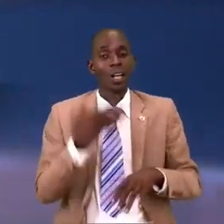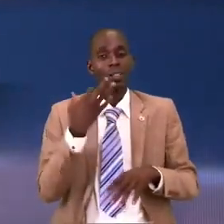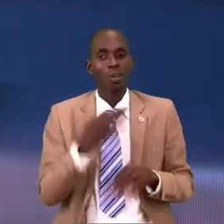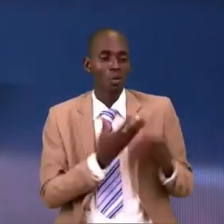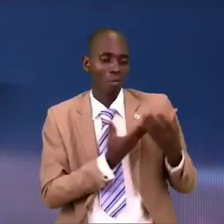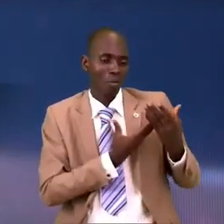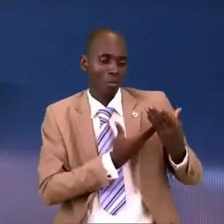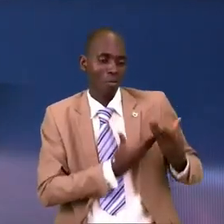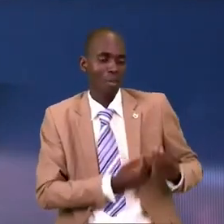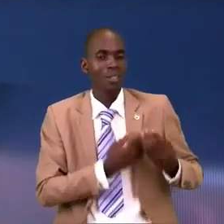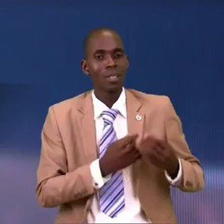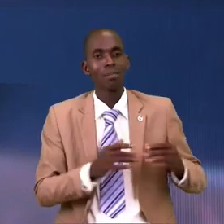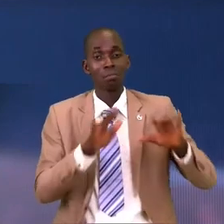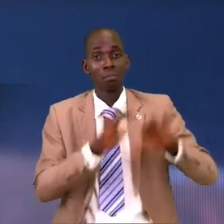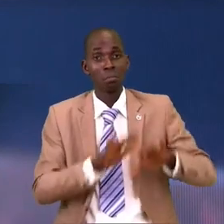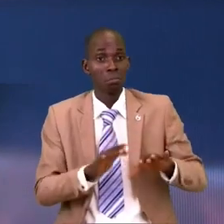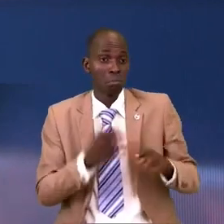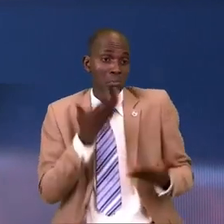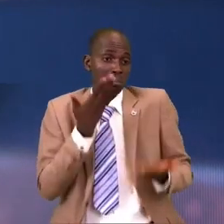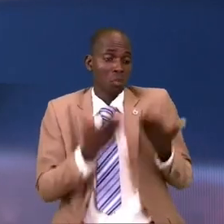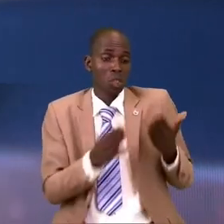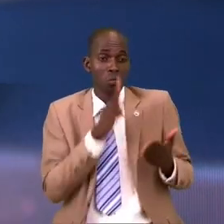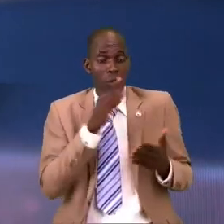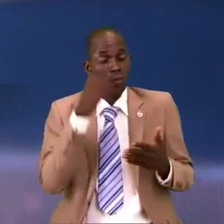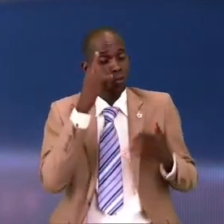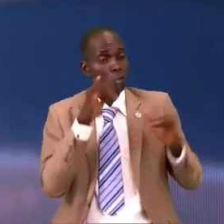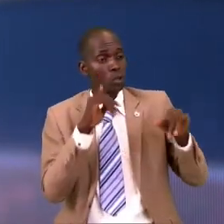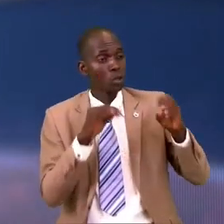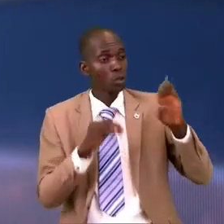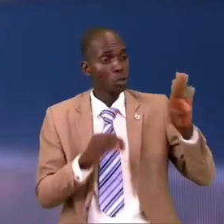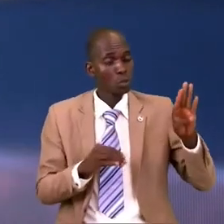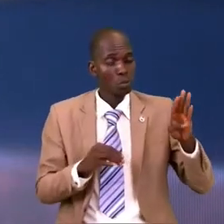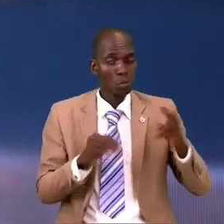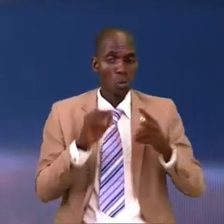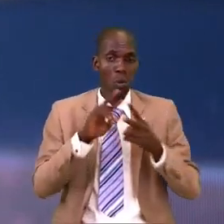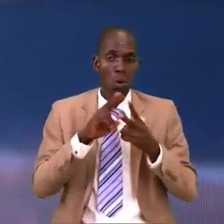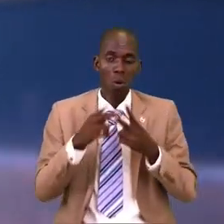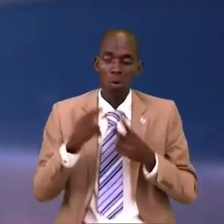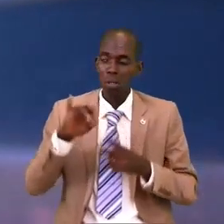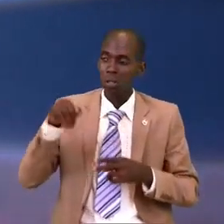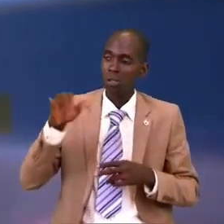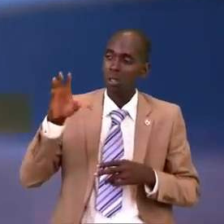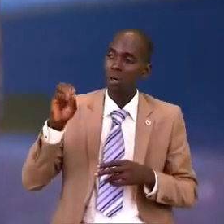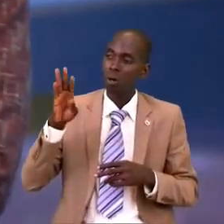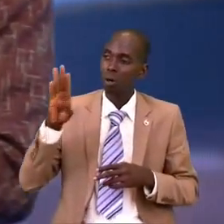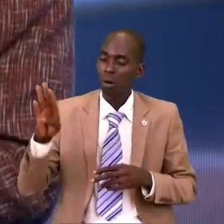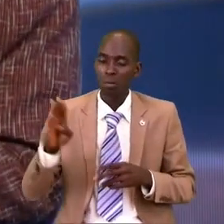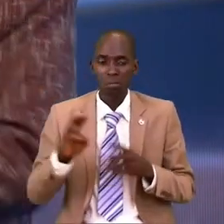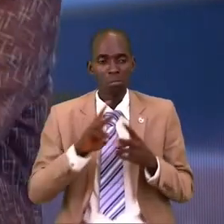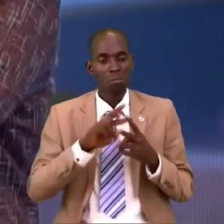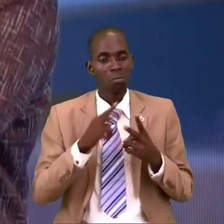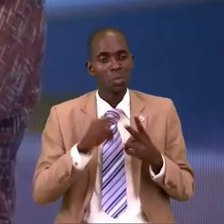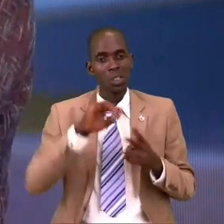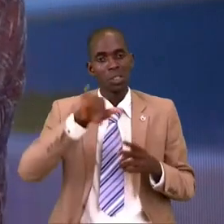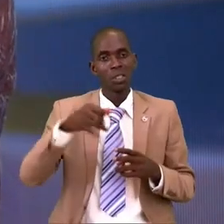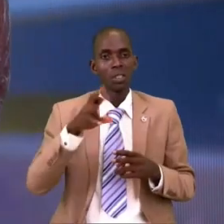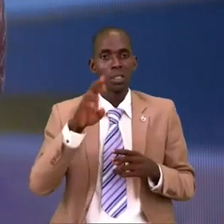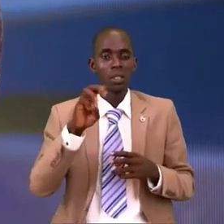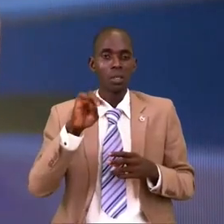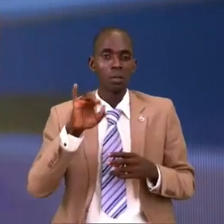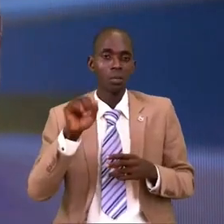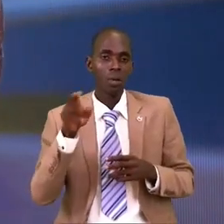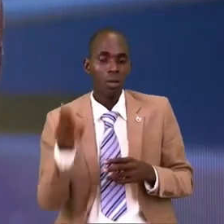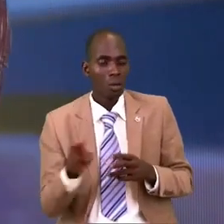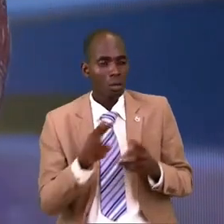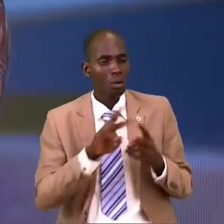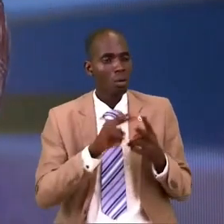for anyone suffering, he'll pity you. He'll have compassion on you, and he will show